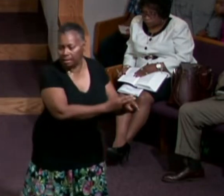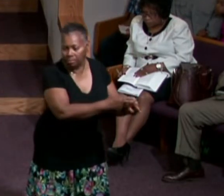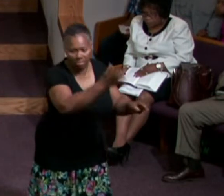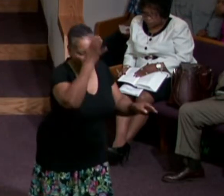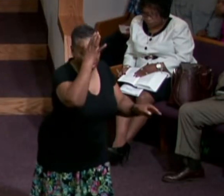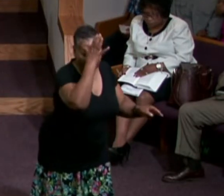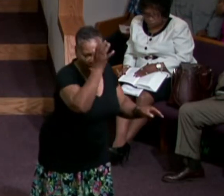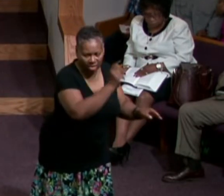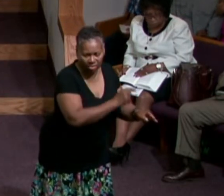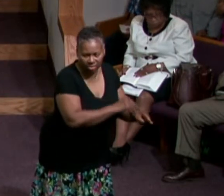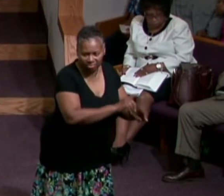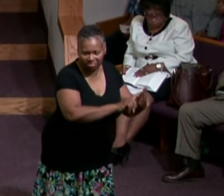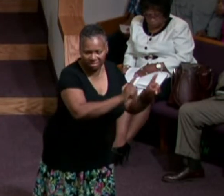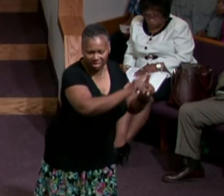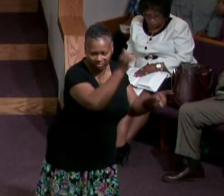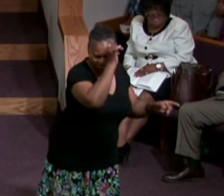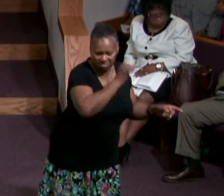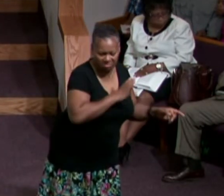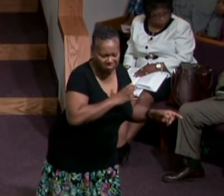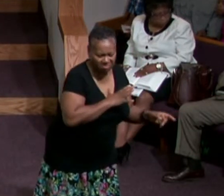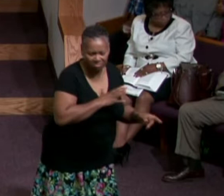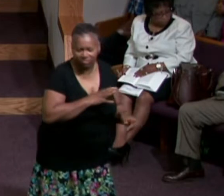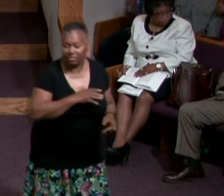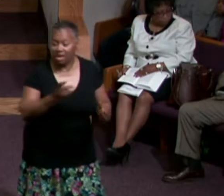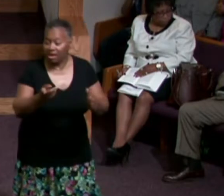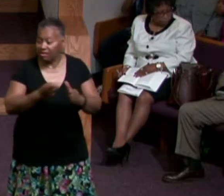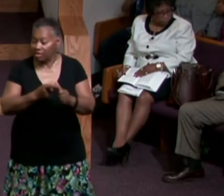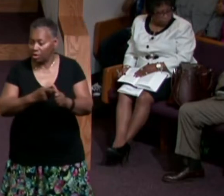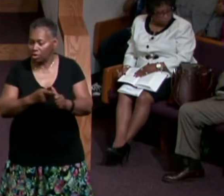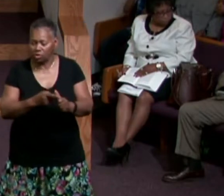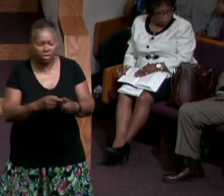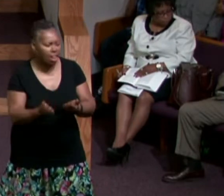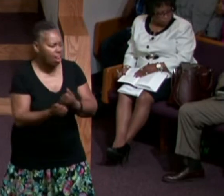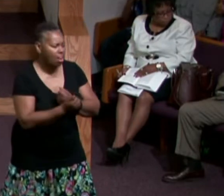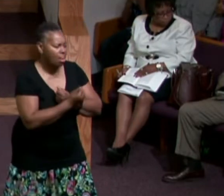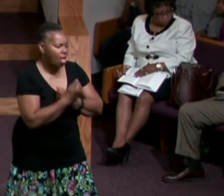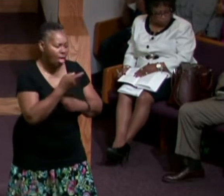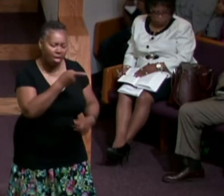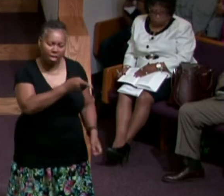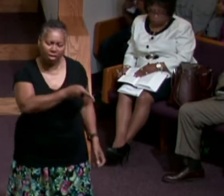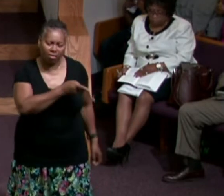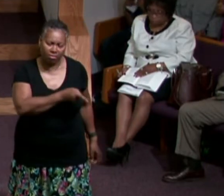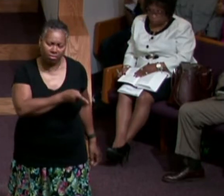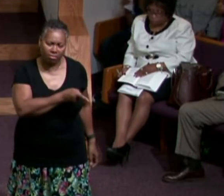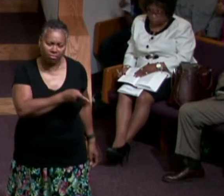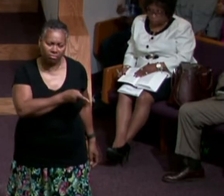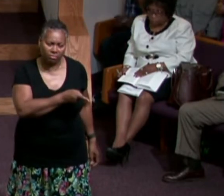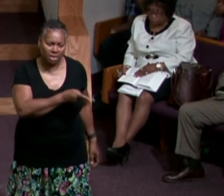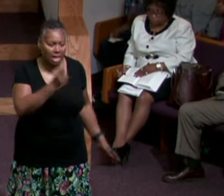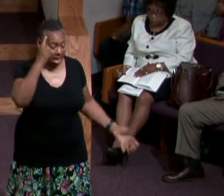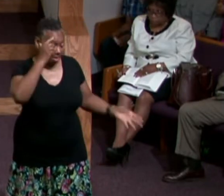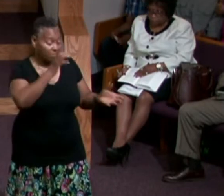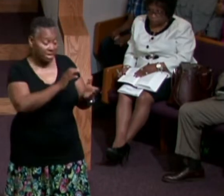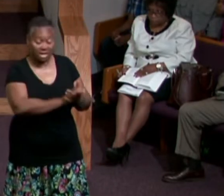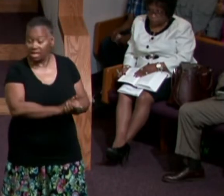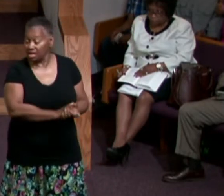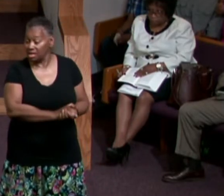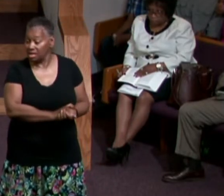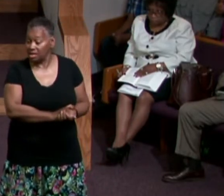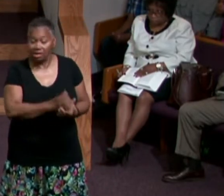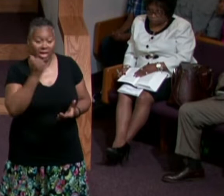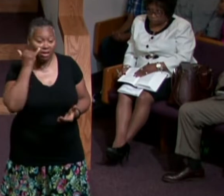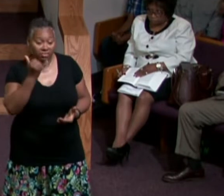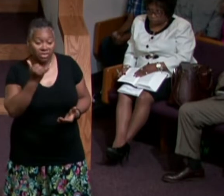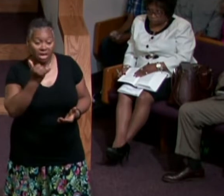just a few of them. First of all, she was in love with him and believed by having a